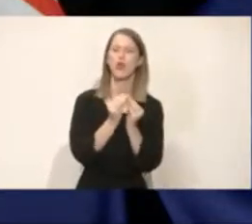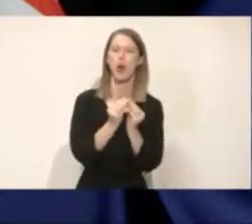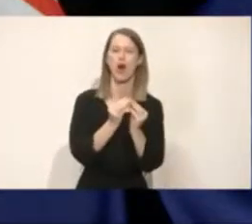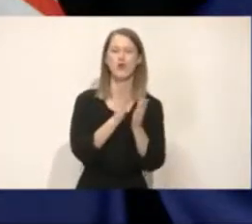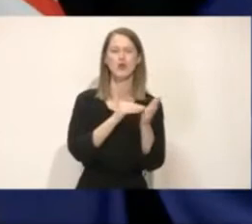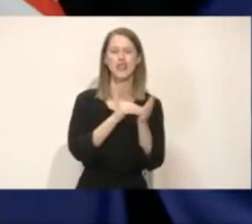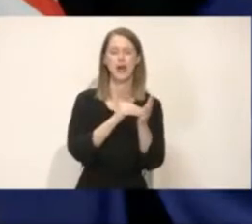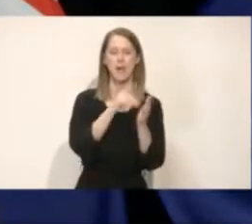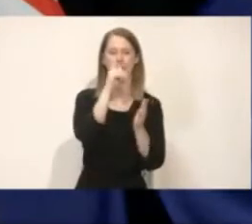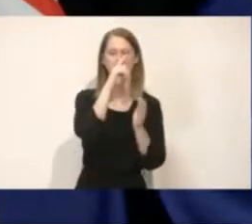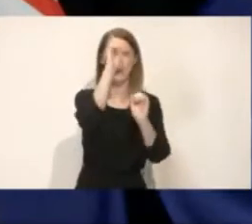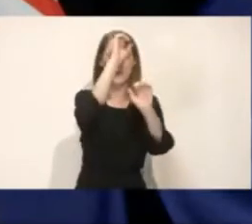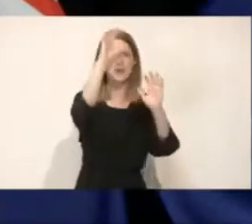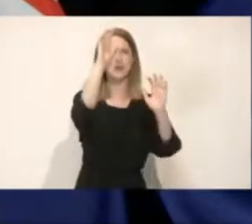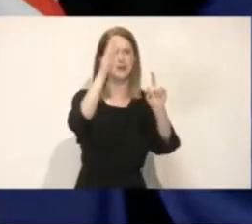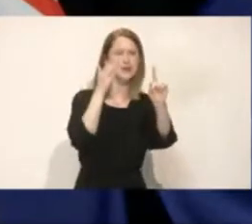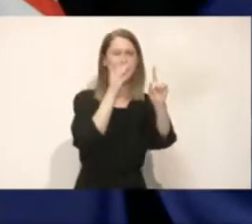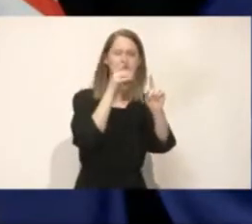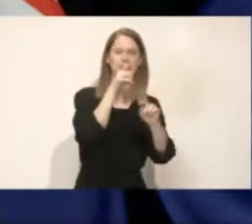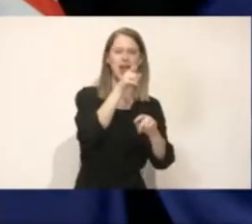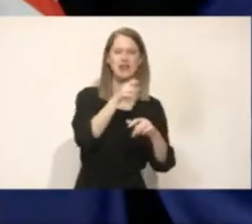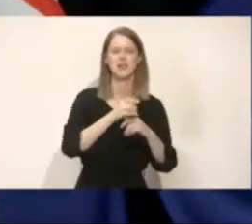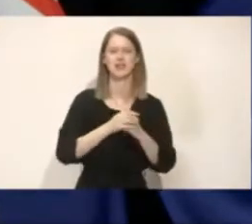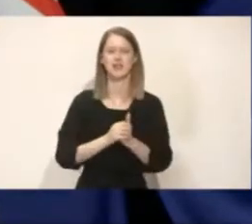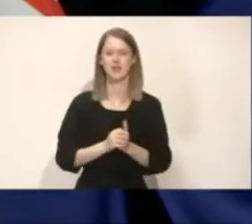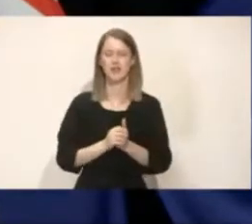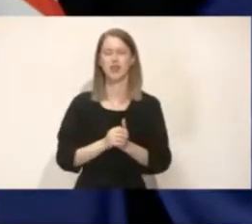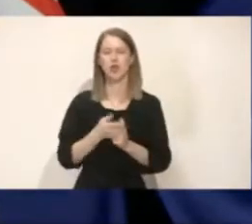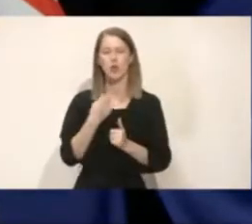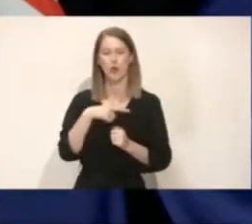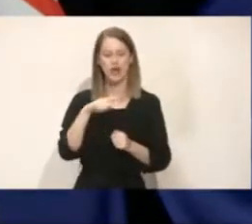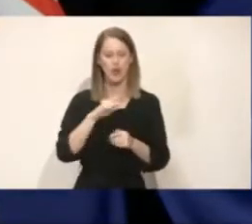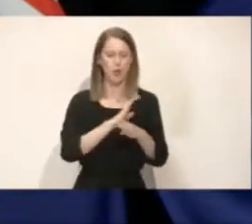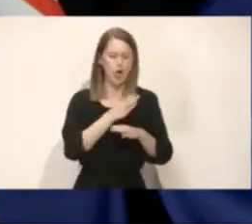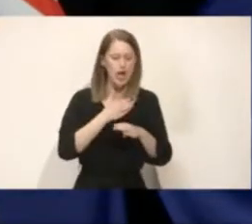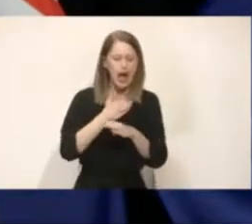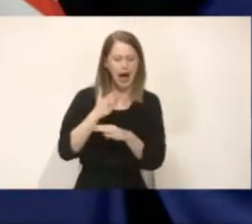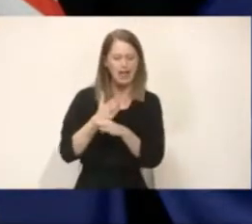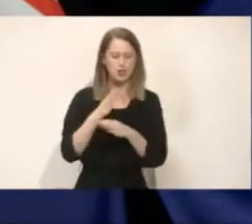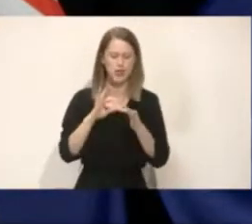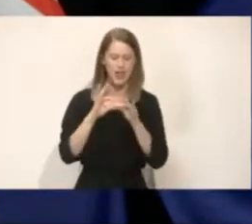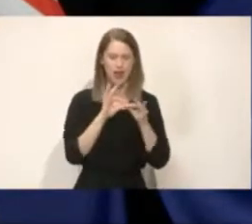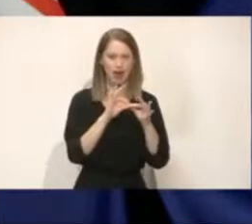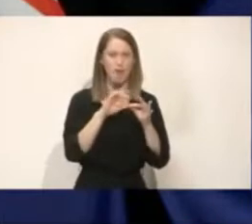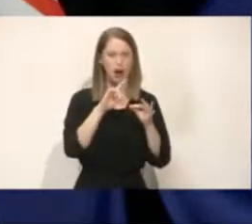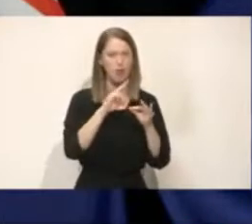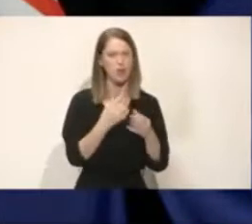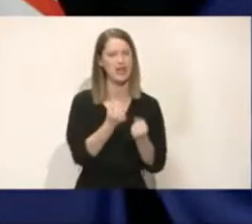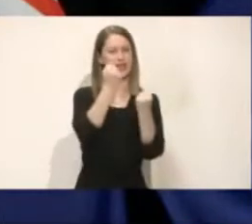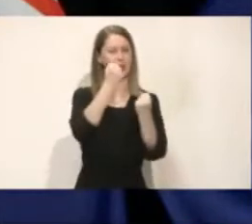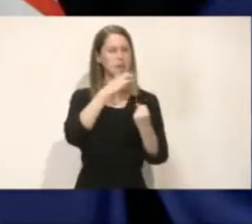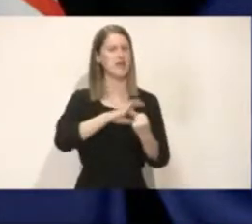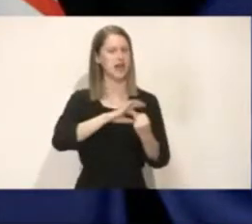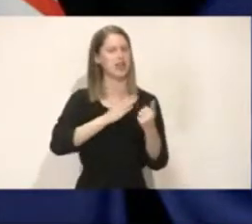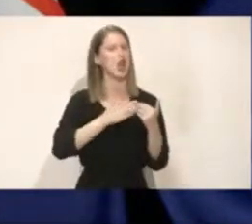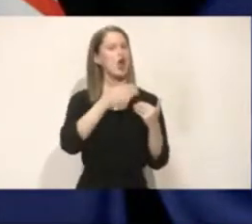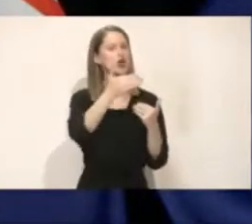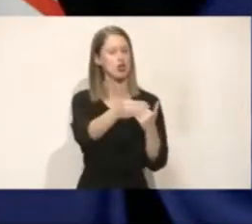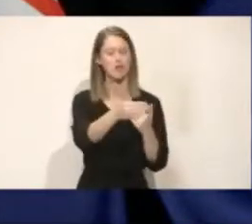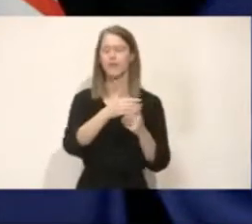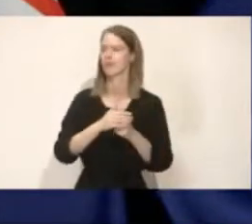to be part of our strategy, put in that big effort of going hard and early, but ultimately see the gains from that in the long